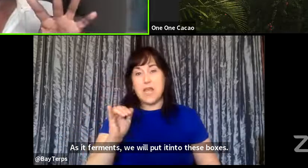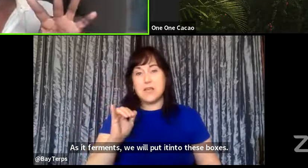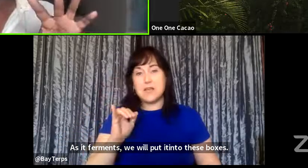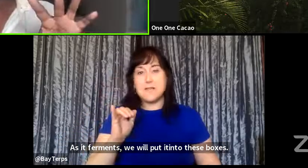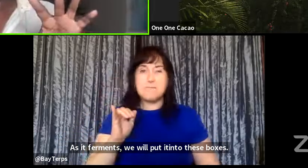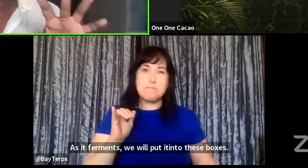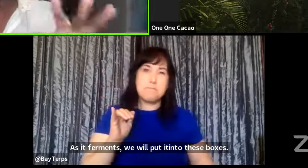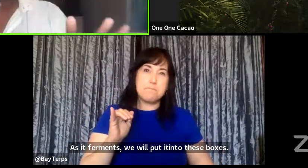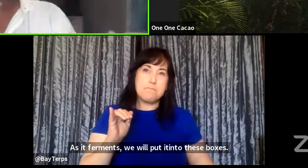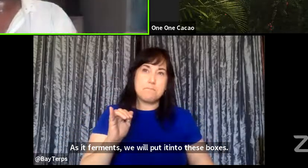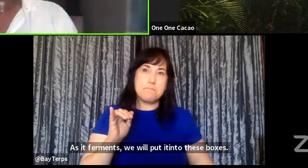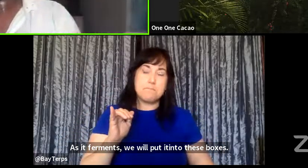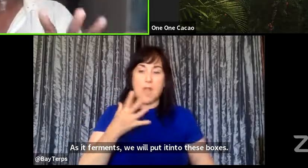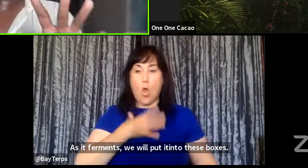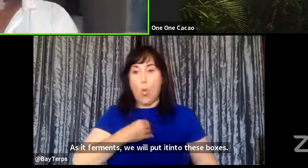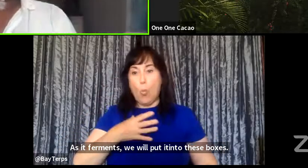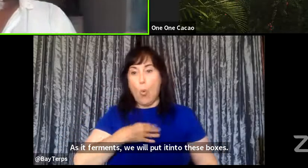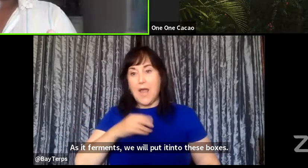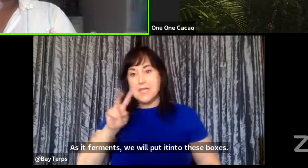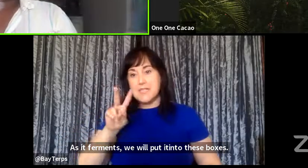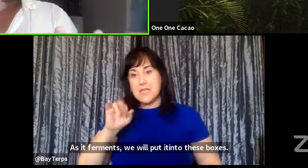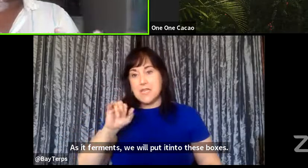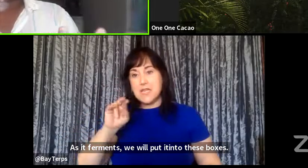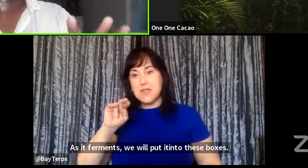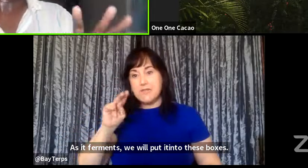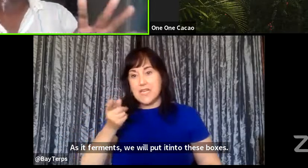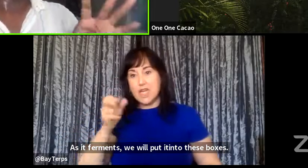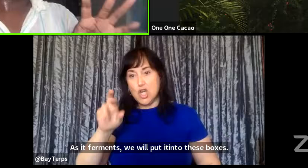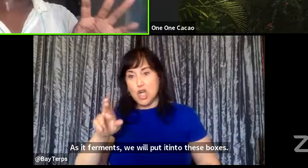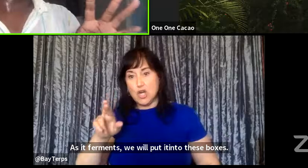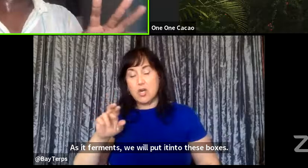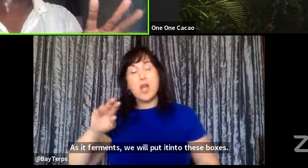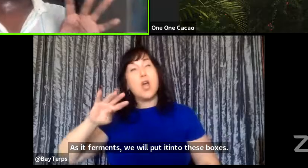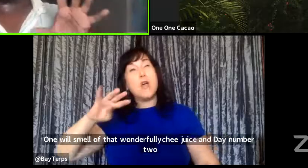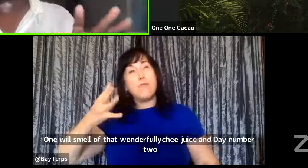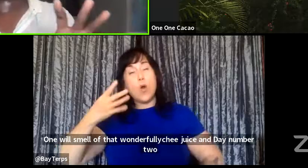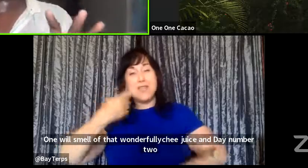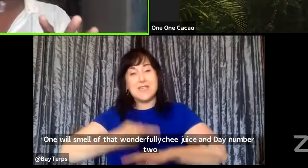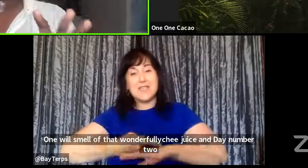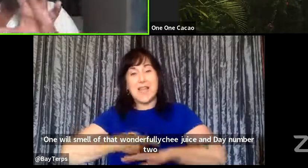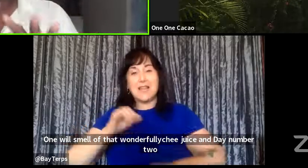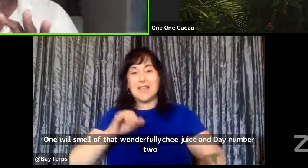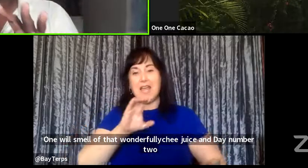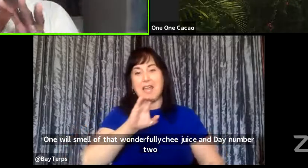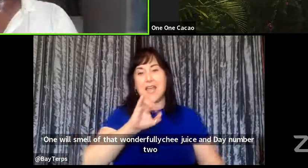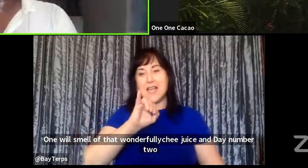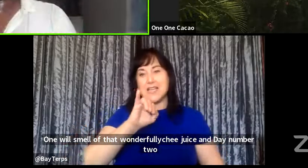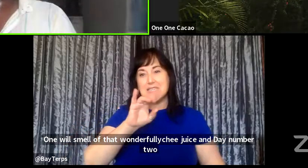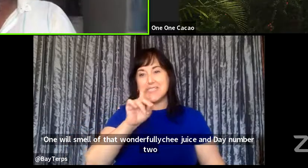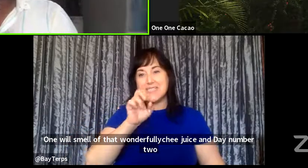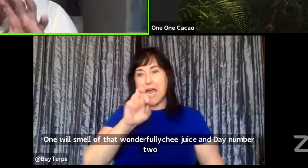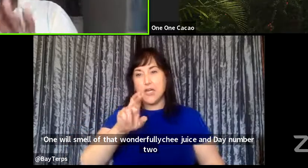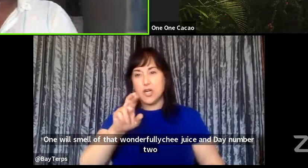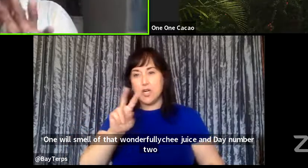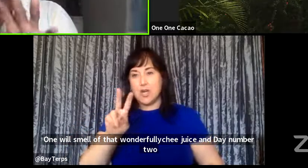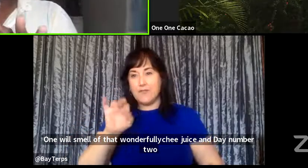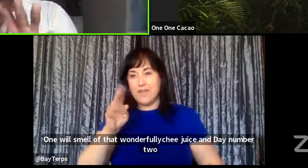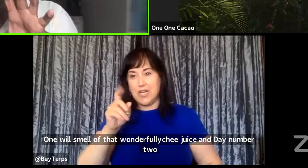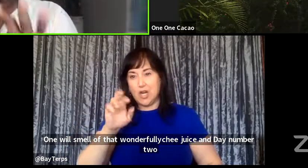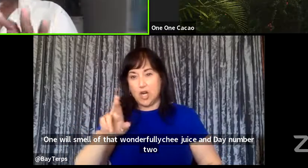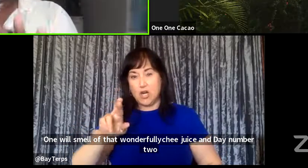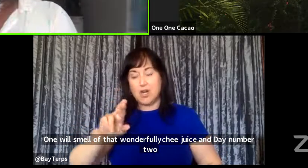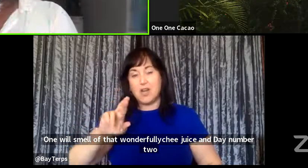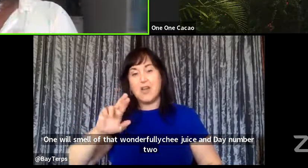bit like white vinegar. Day 4 will smell of, let's say, like a cider vinegar. And day 5 will smell very much like